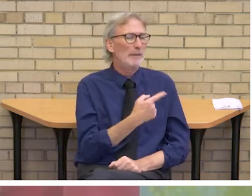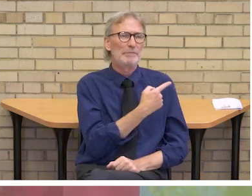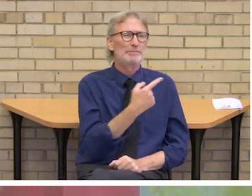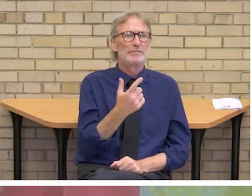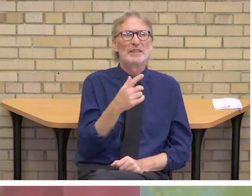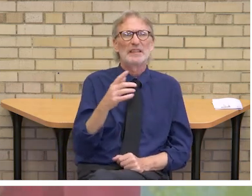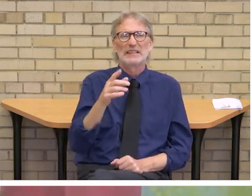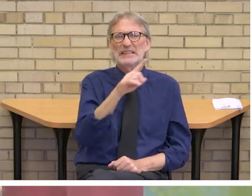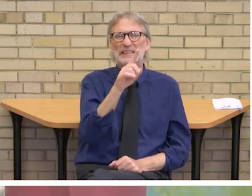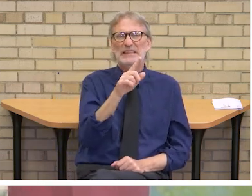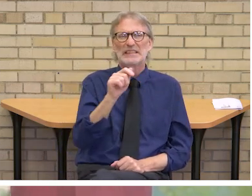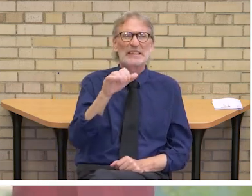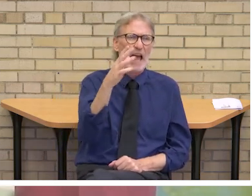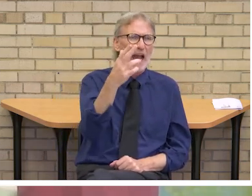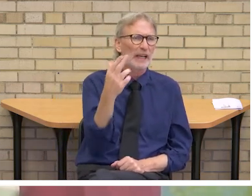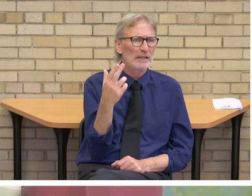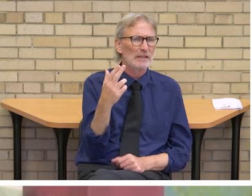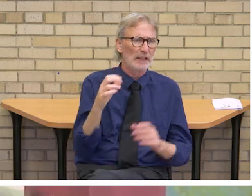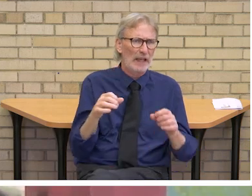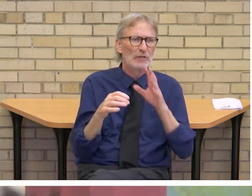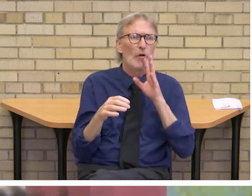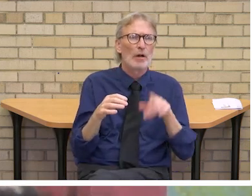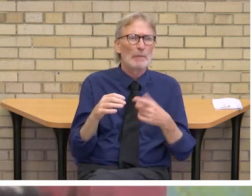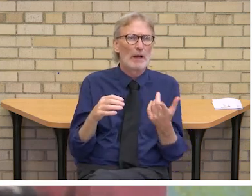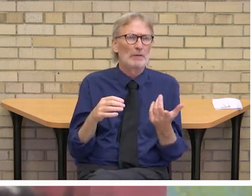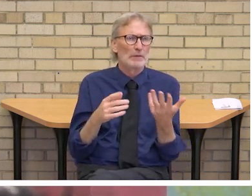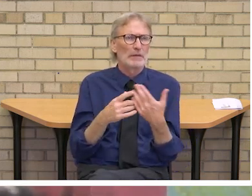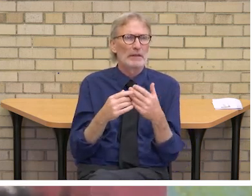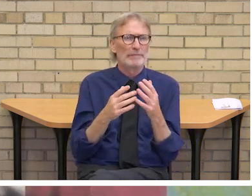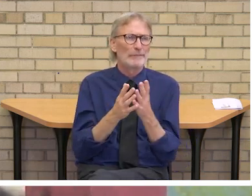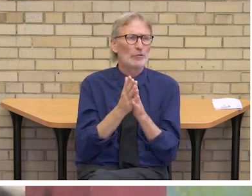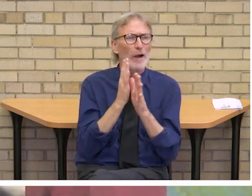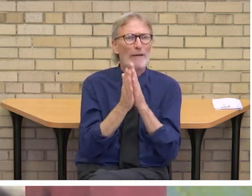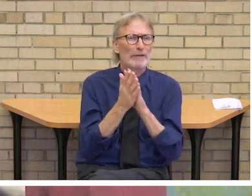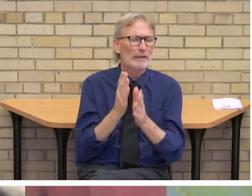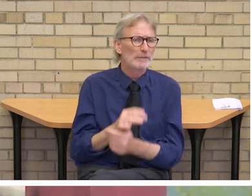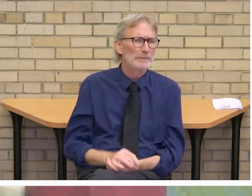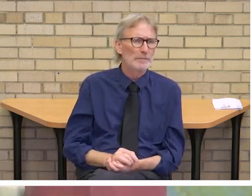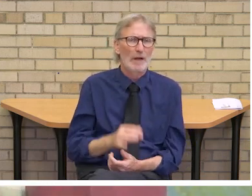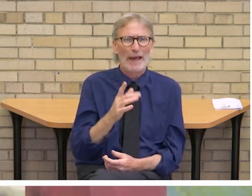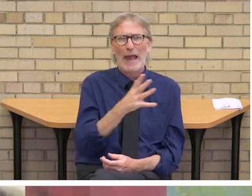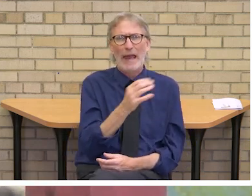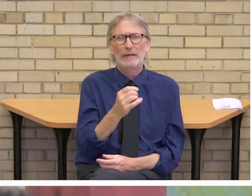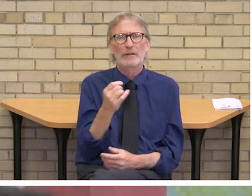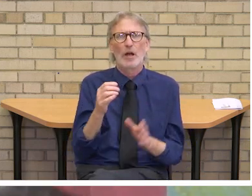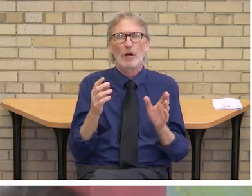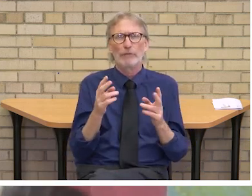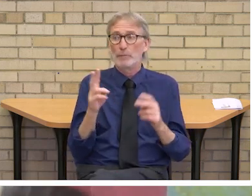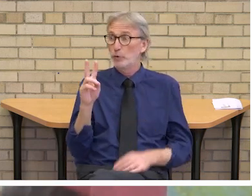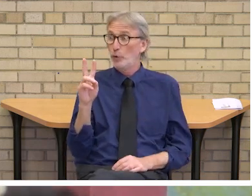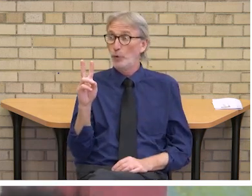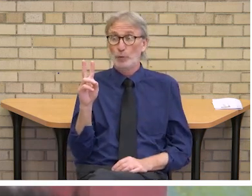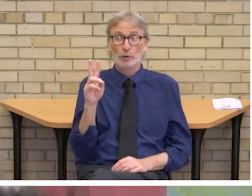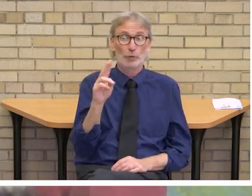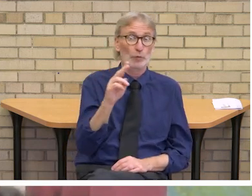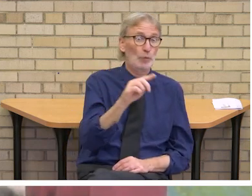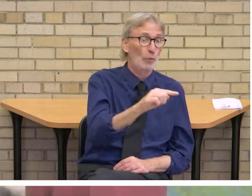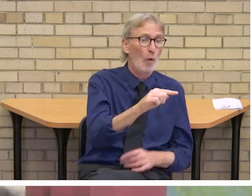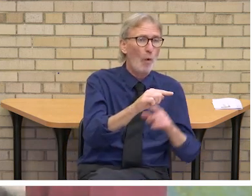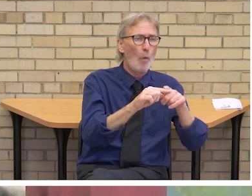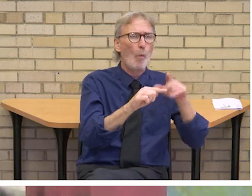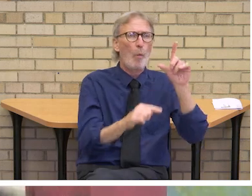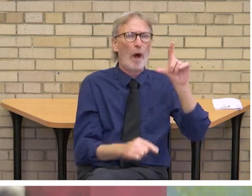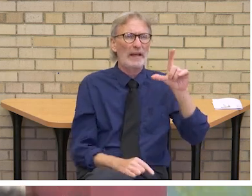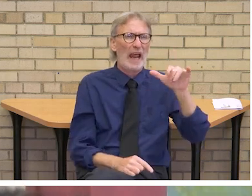the traffic part of the question, which is reducing it to one lane. But yes, we are trying to work closer